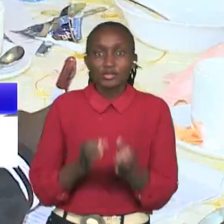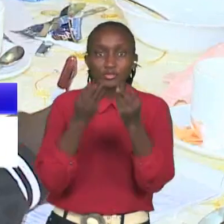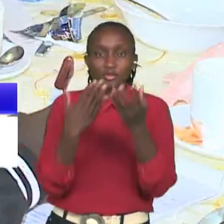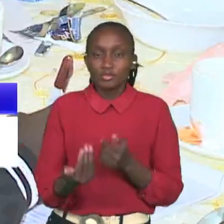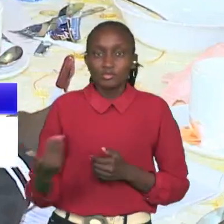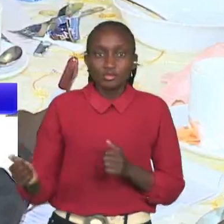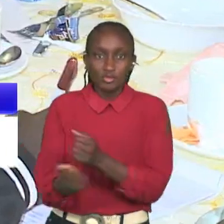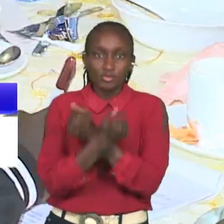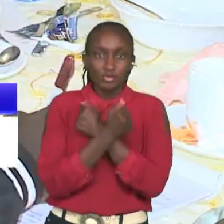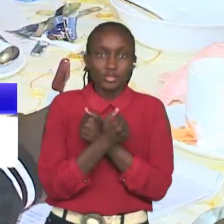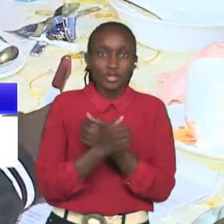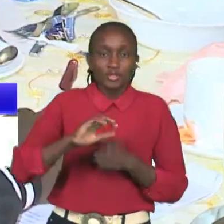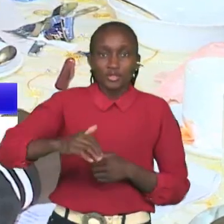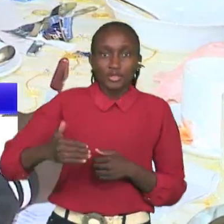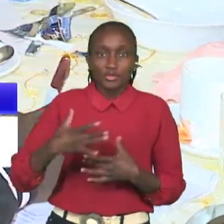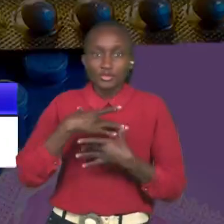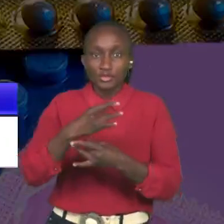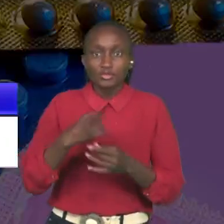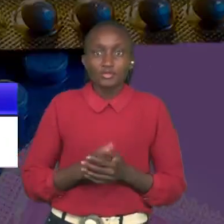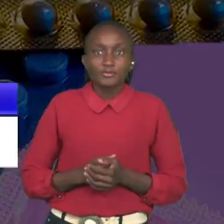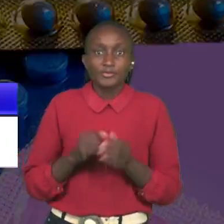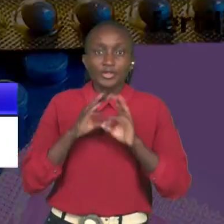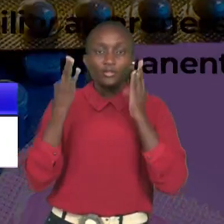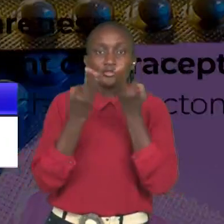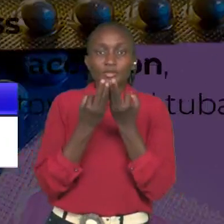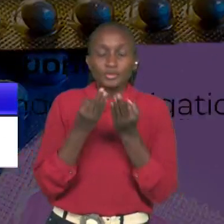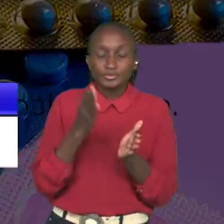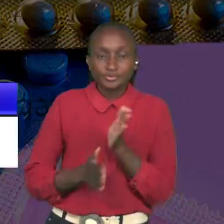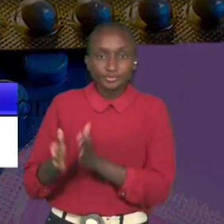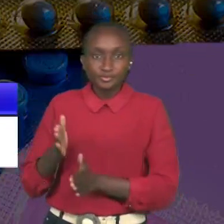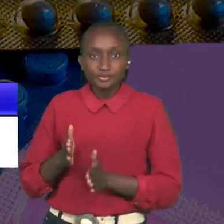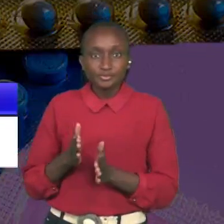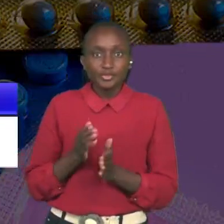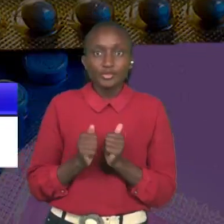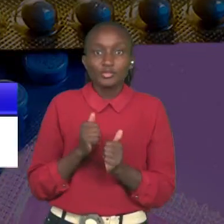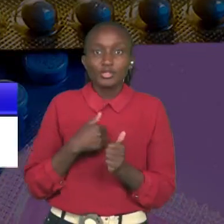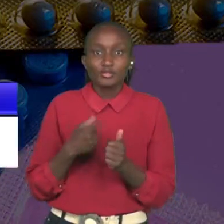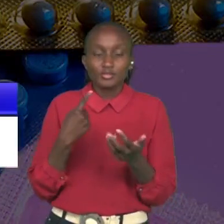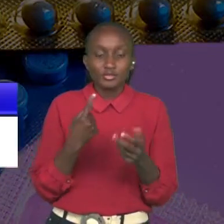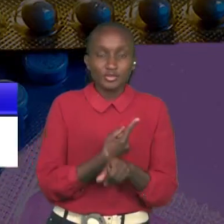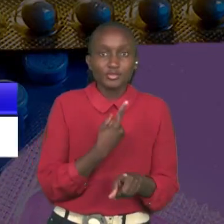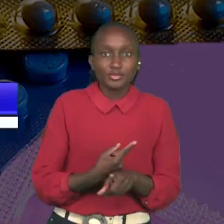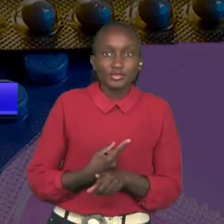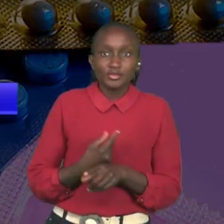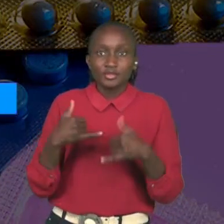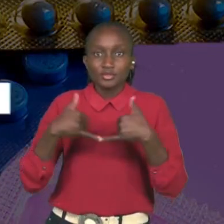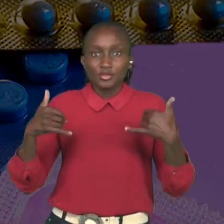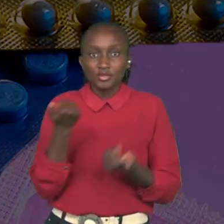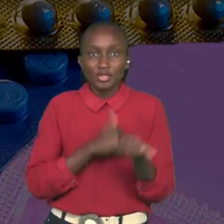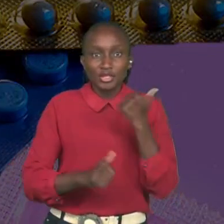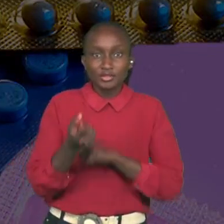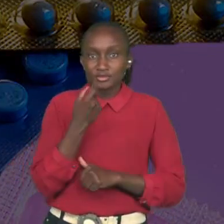to safeguard their county's interests. Family planning contraceptives come in many forms: long-acting reversible